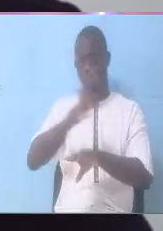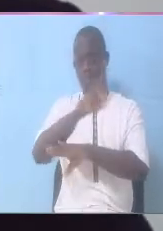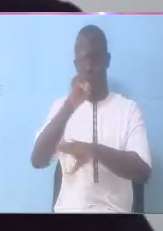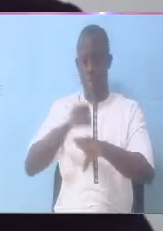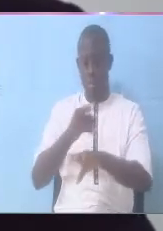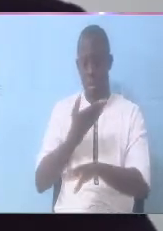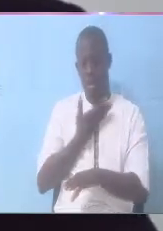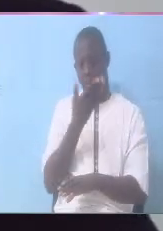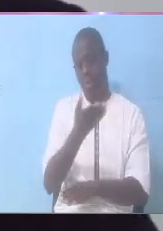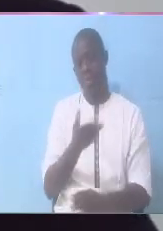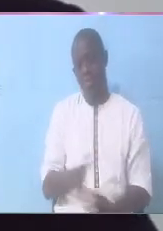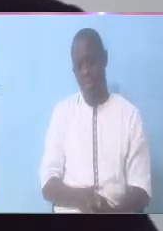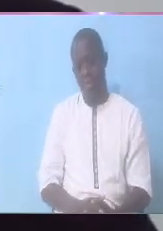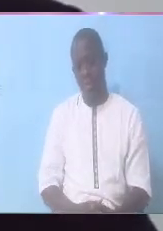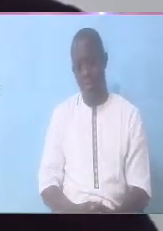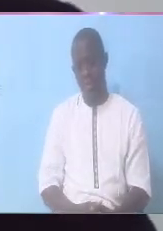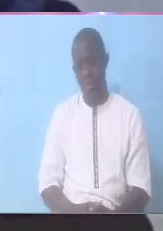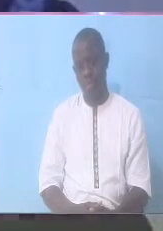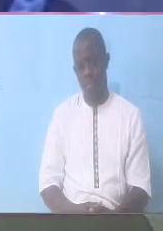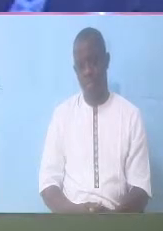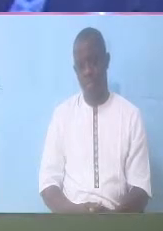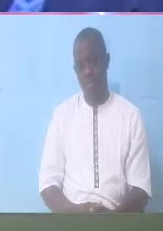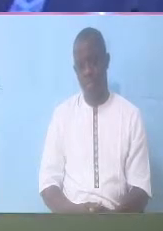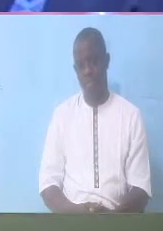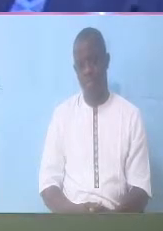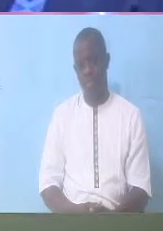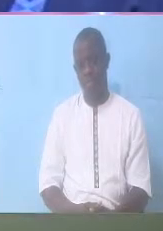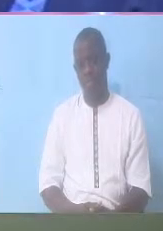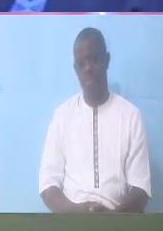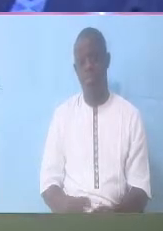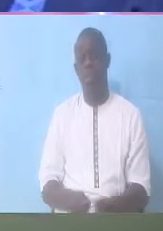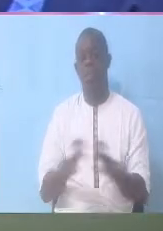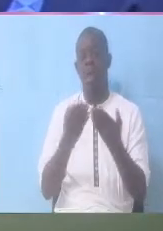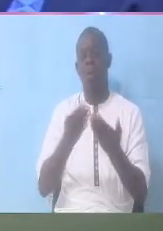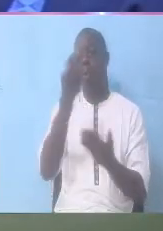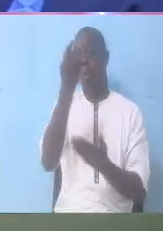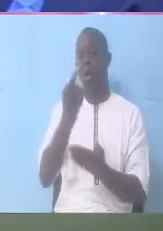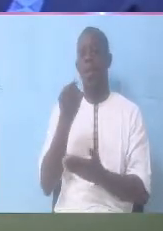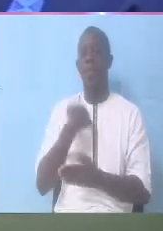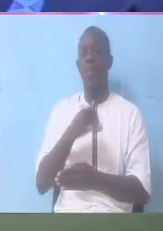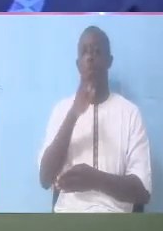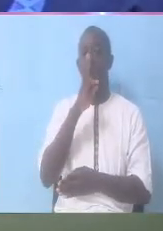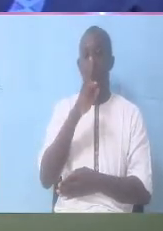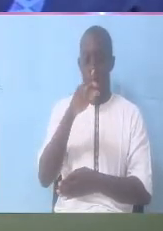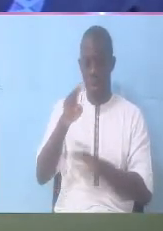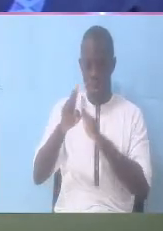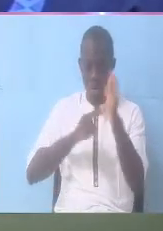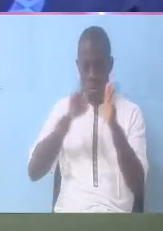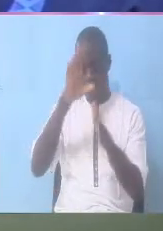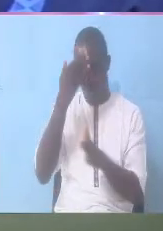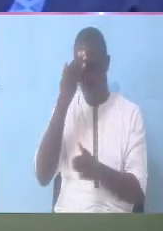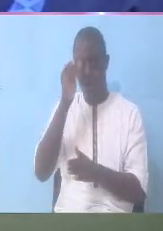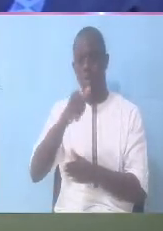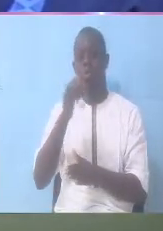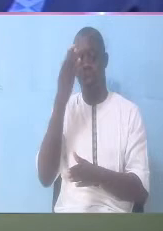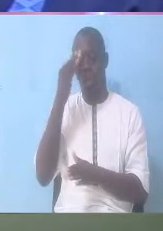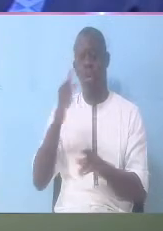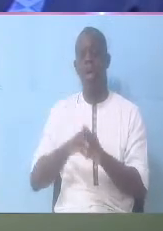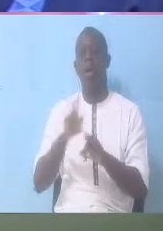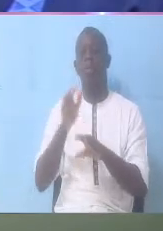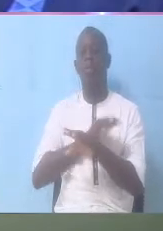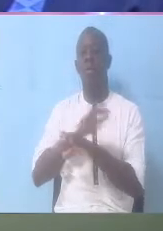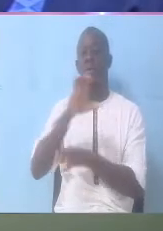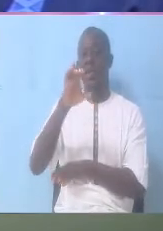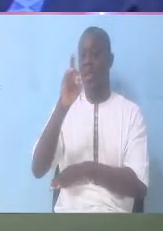Yeah, so it's only those who are supposed to know will know. So after all, I think 3 years after this incident, one day we